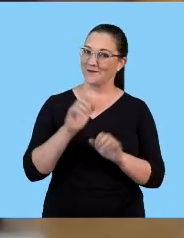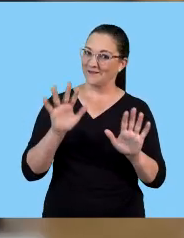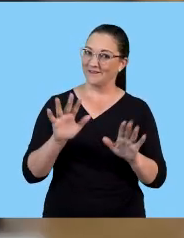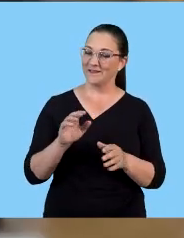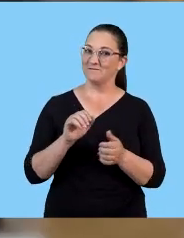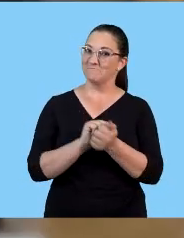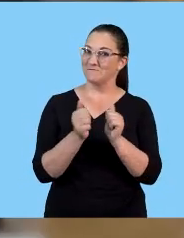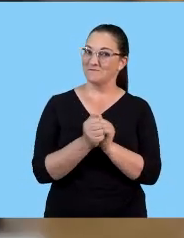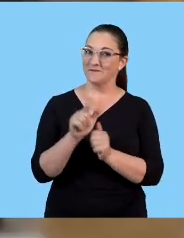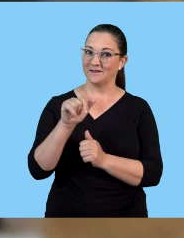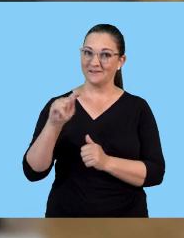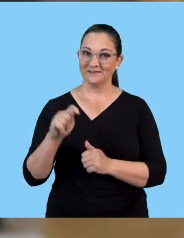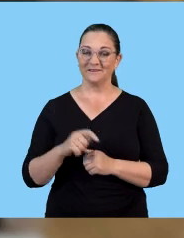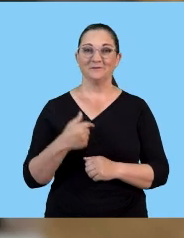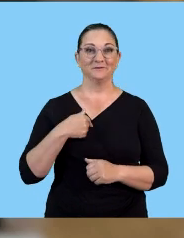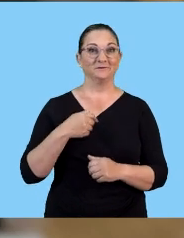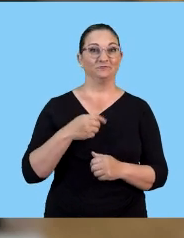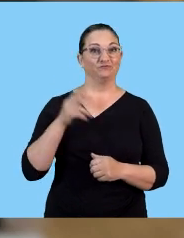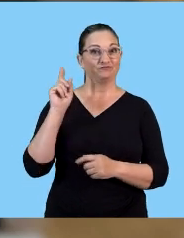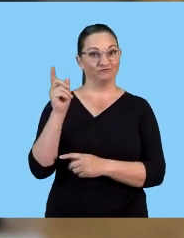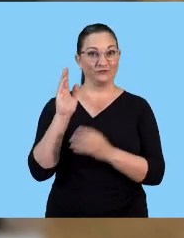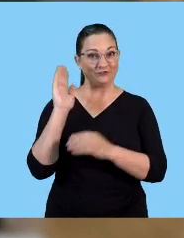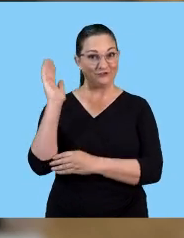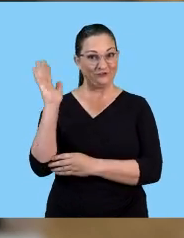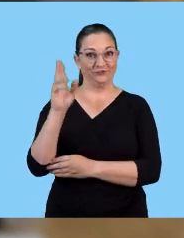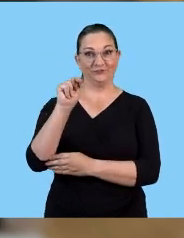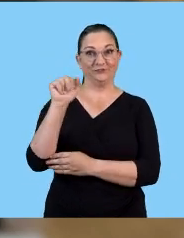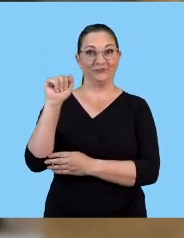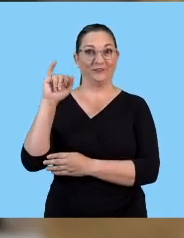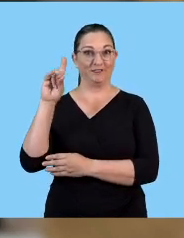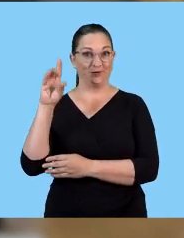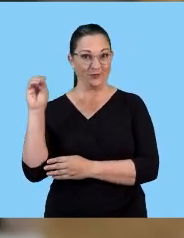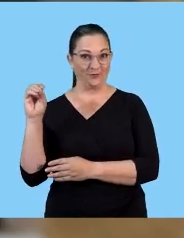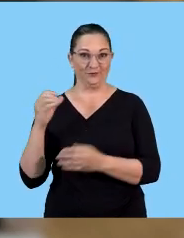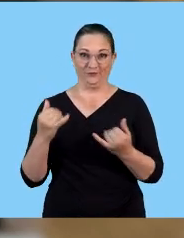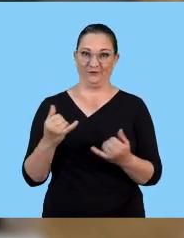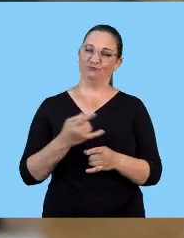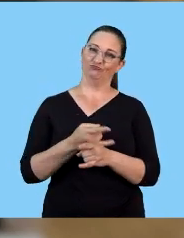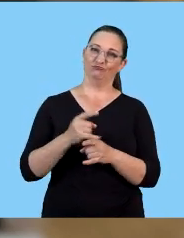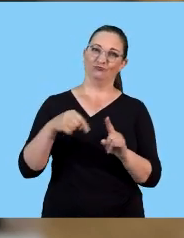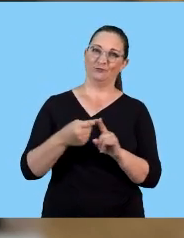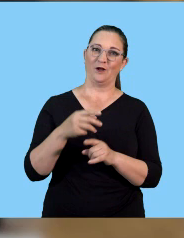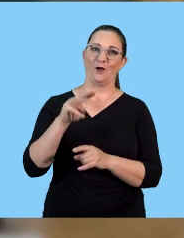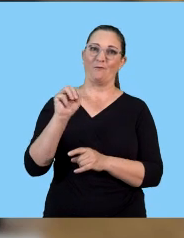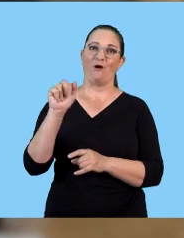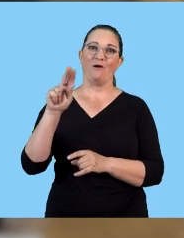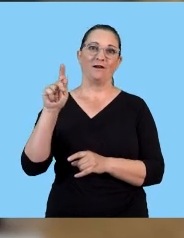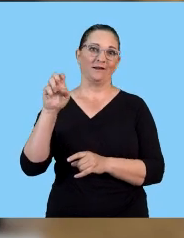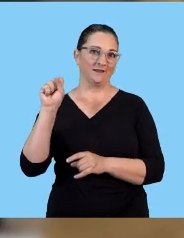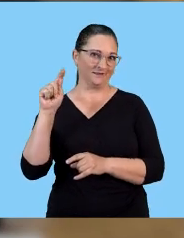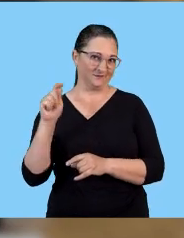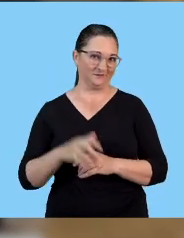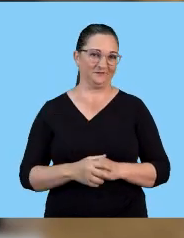welcome to grade 10, Maths Literacy. My name is Sashen Naidu. Today I'll talk to you guys about models. Let's get stuck into it.